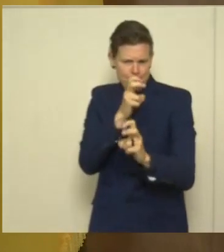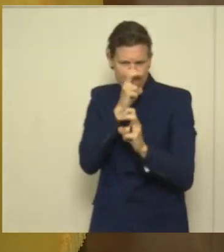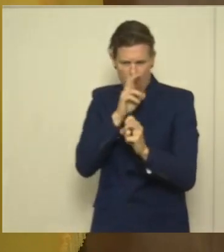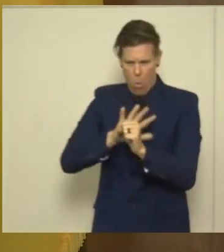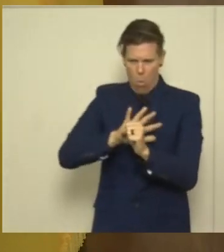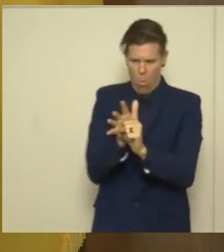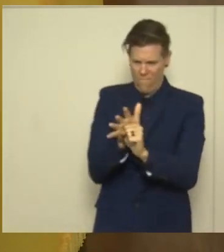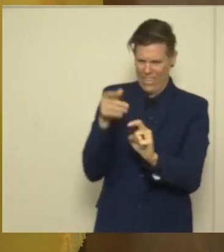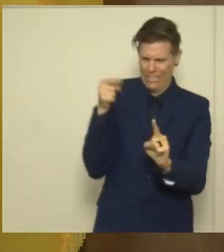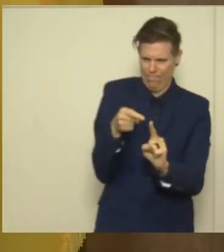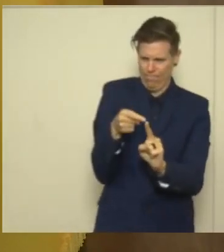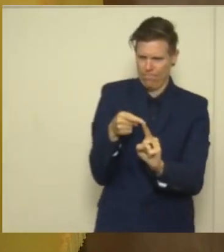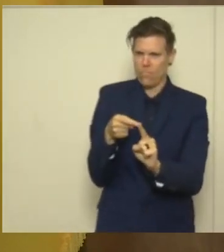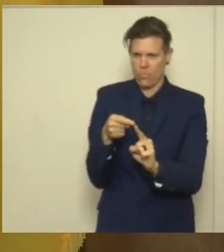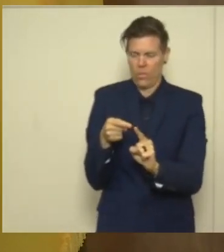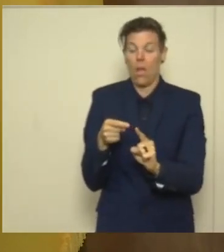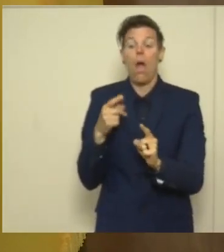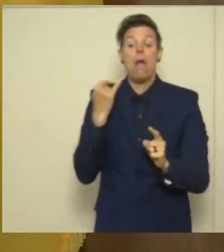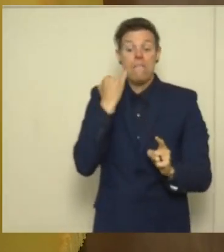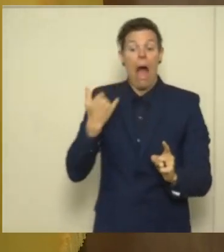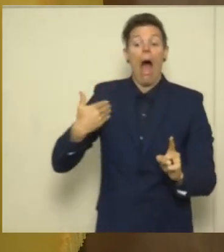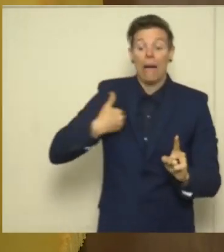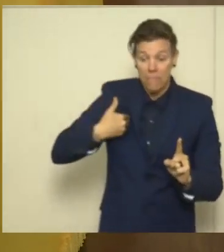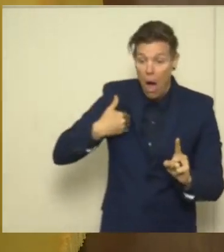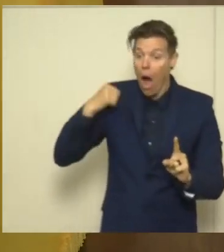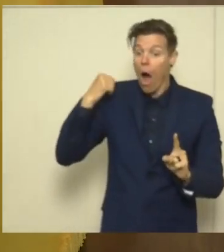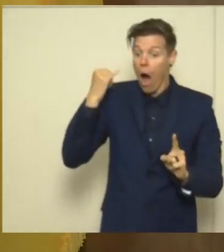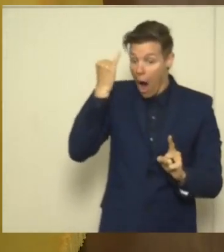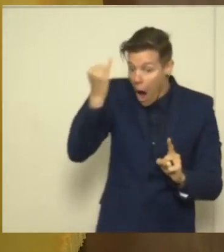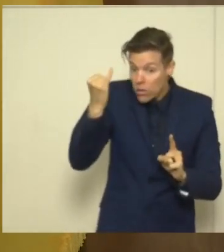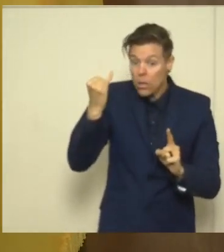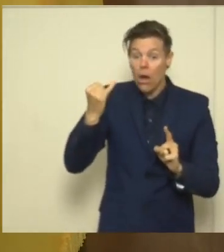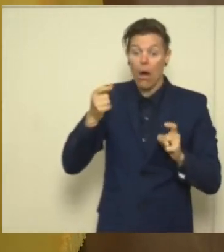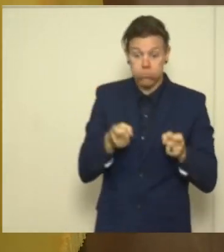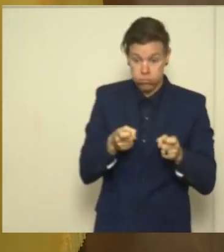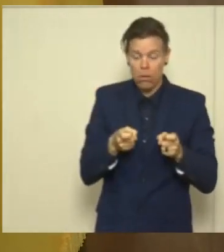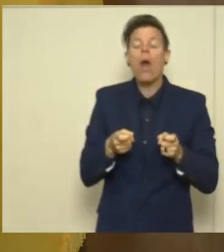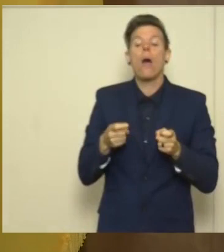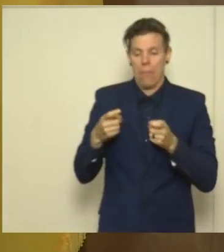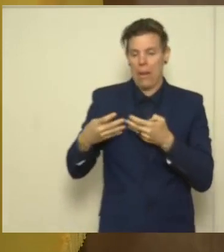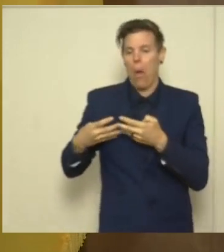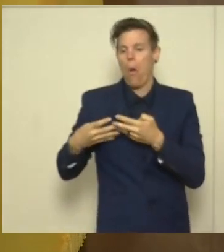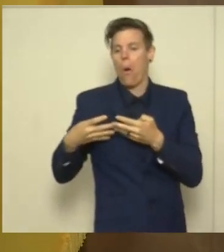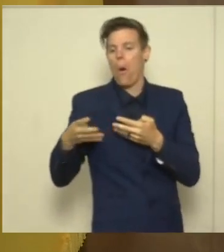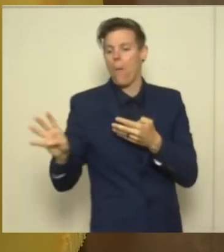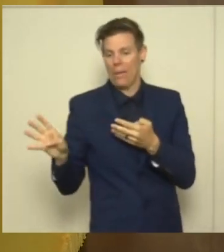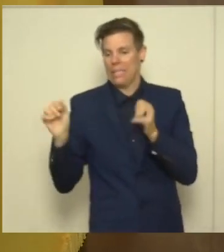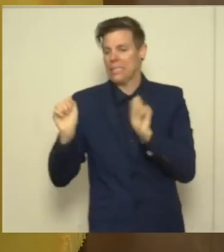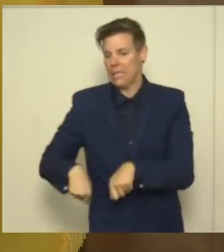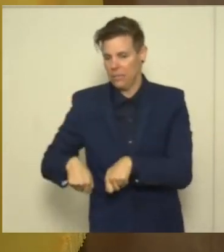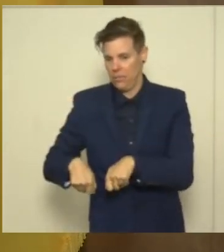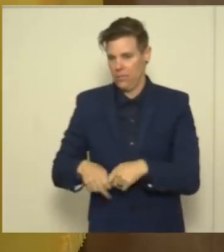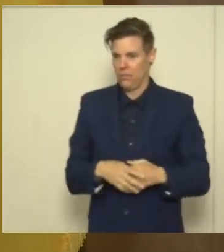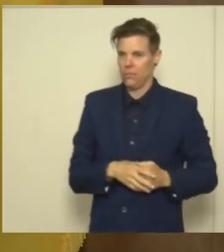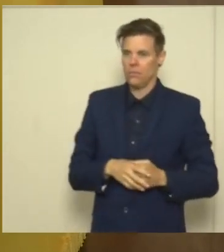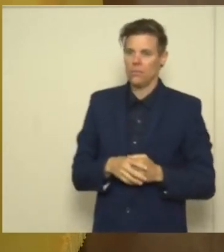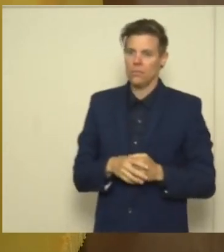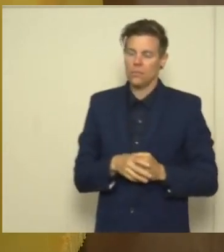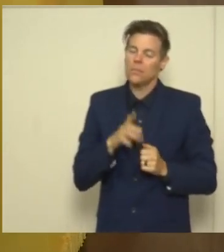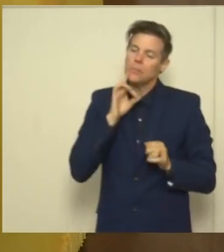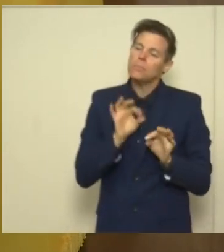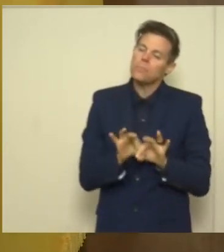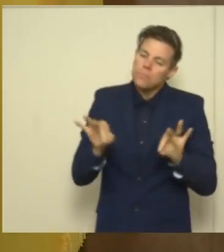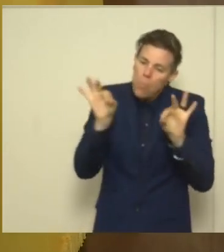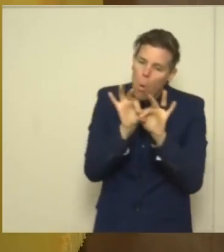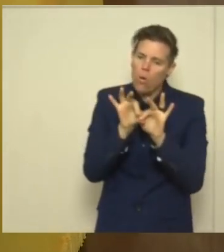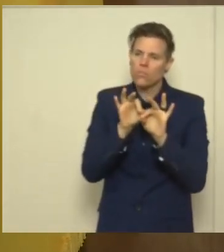more opportunity. And I also want folks to be reminded. In fact, I think these are good reminders, Chris. I know this is long,